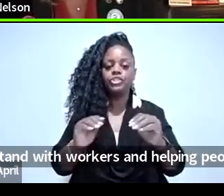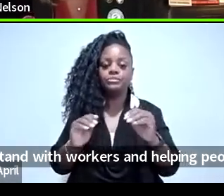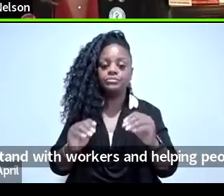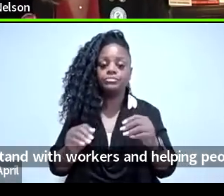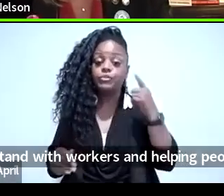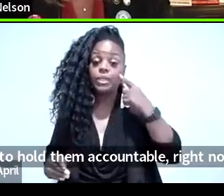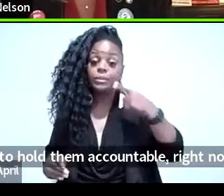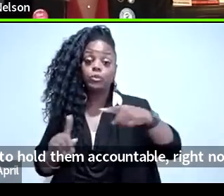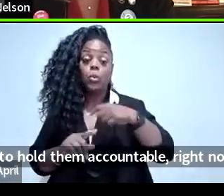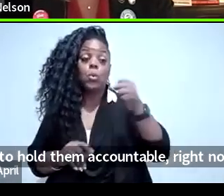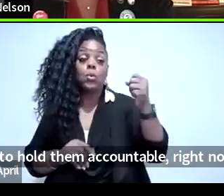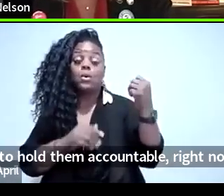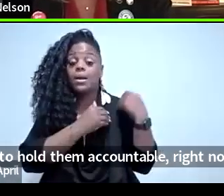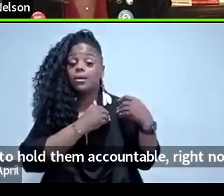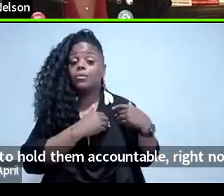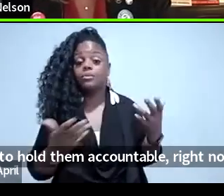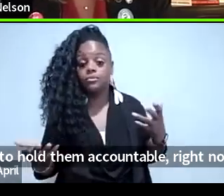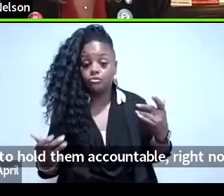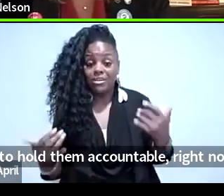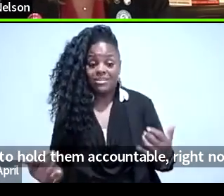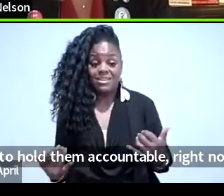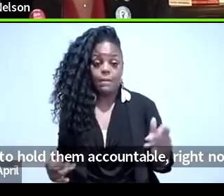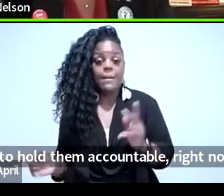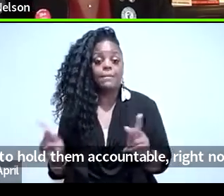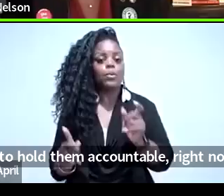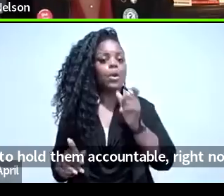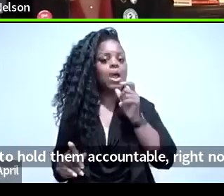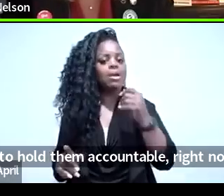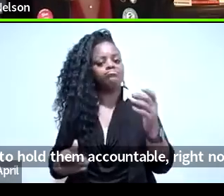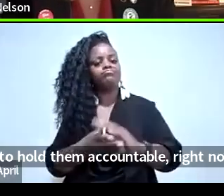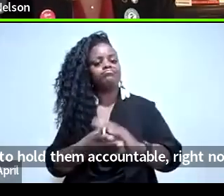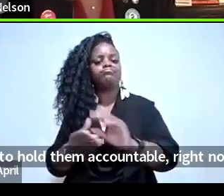the money. If we don't build the people power, if we don't take